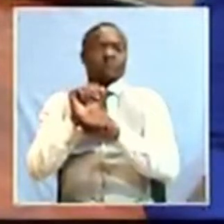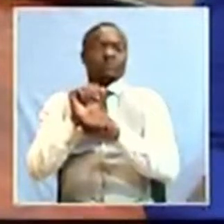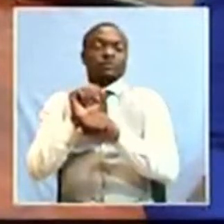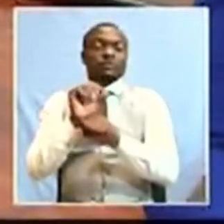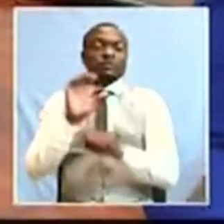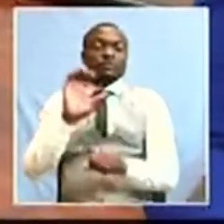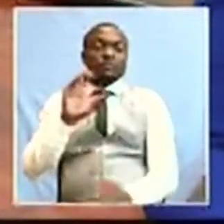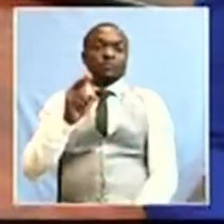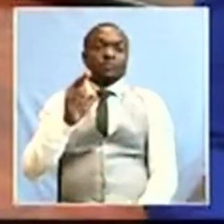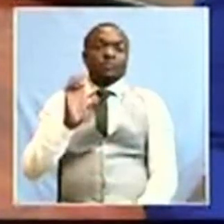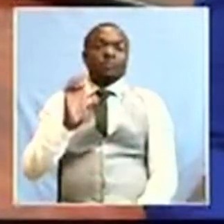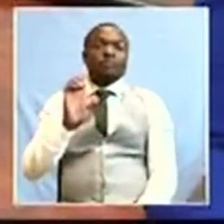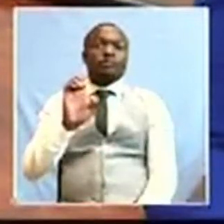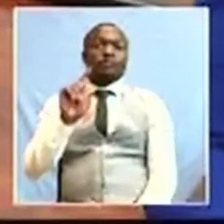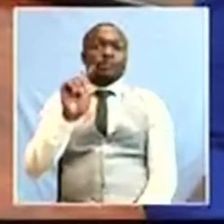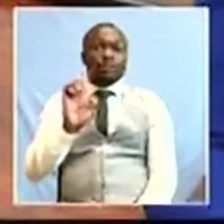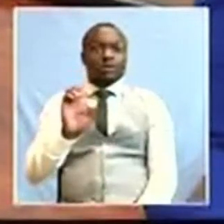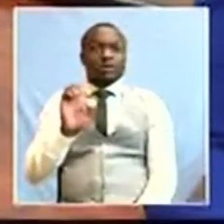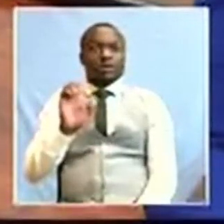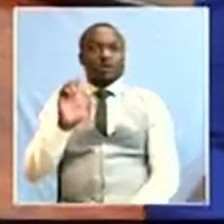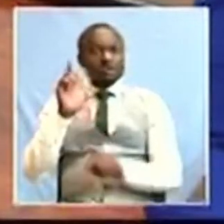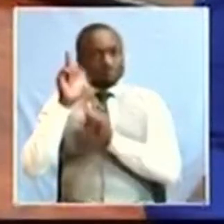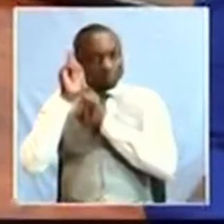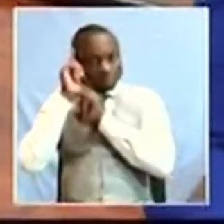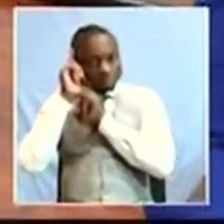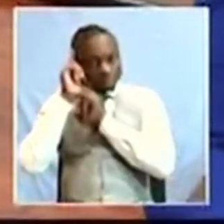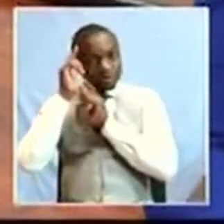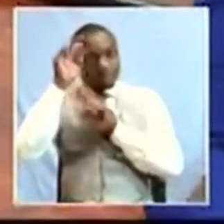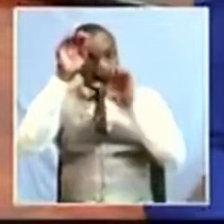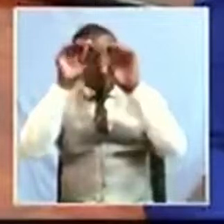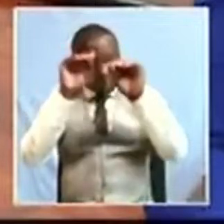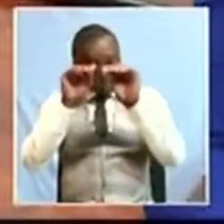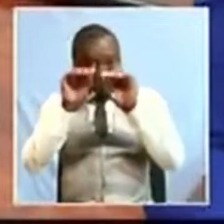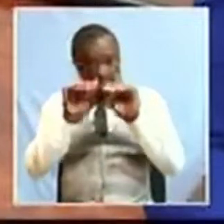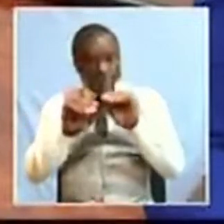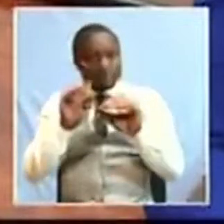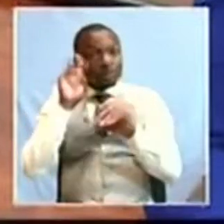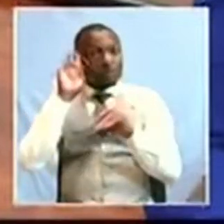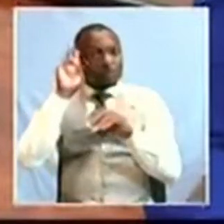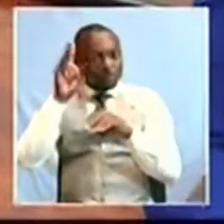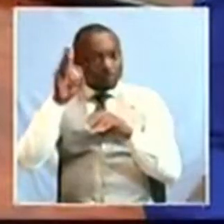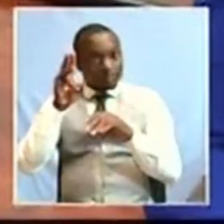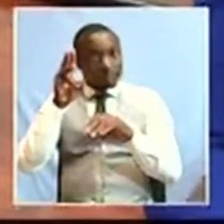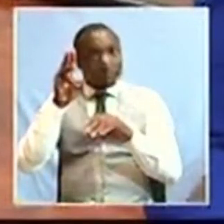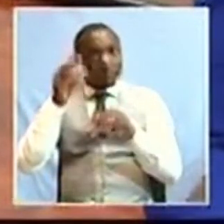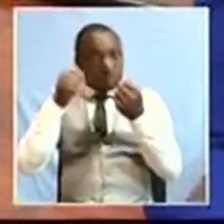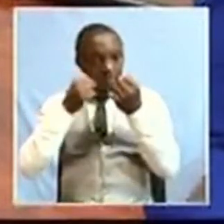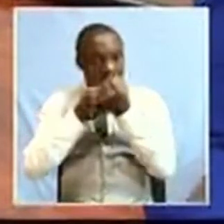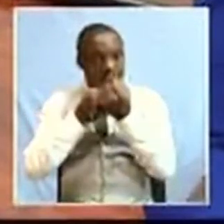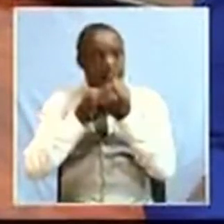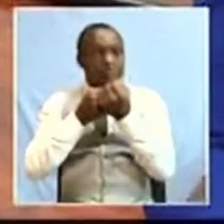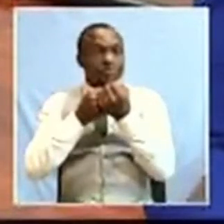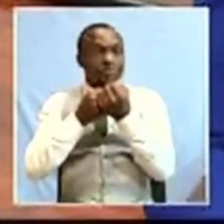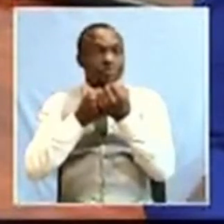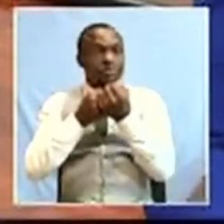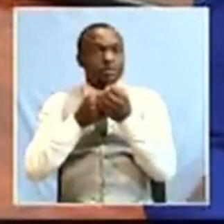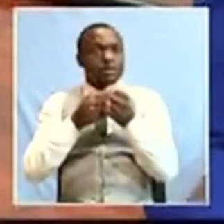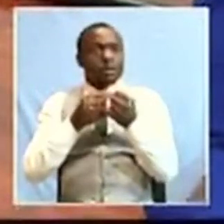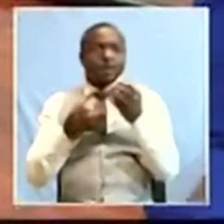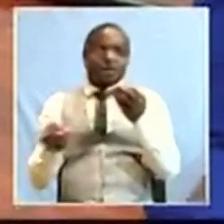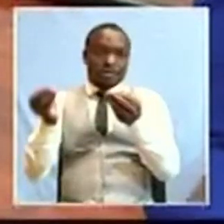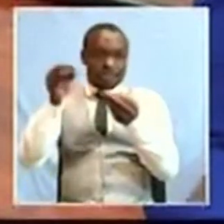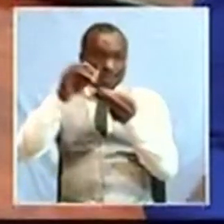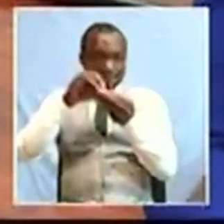House. The rehabilitation or renovation will be financed through the